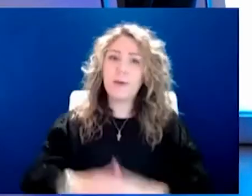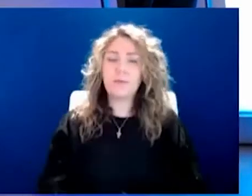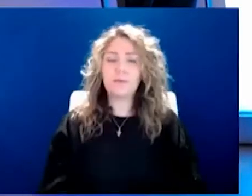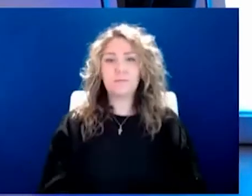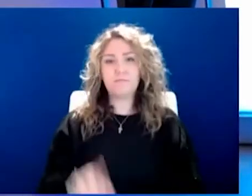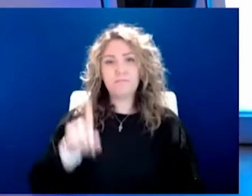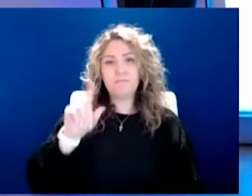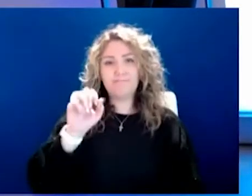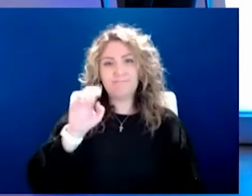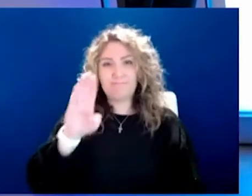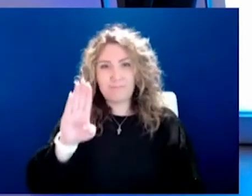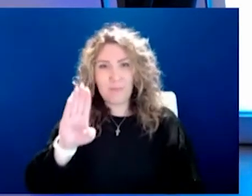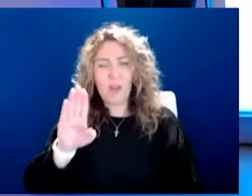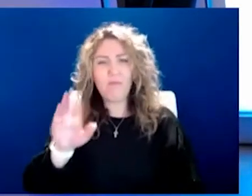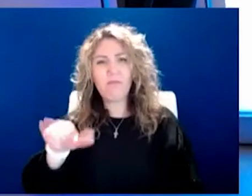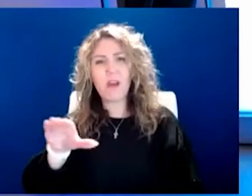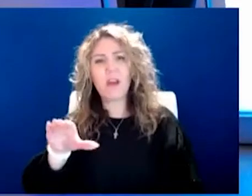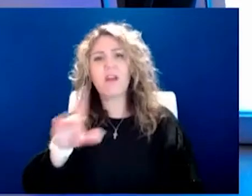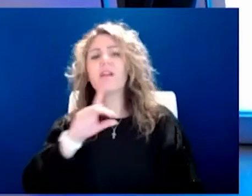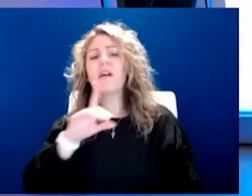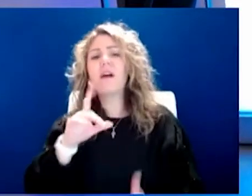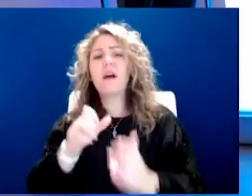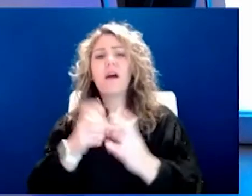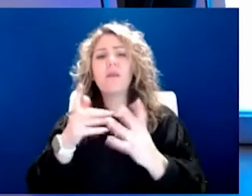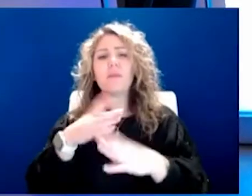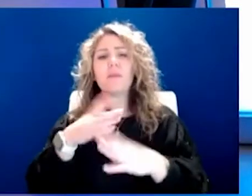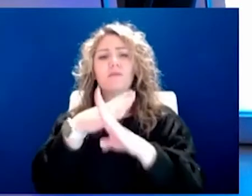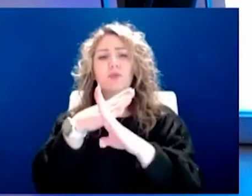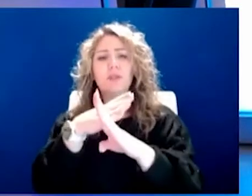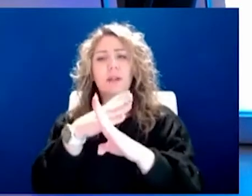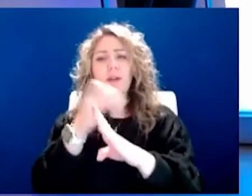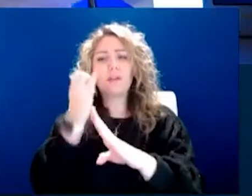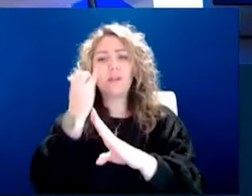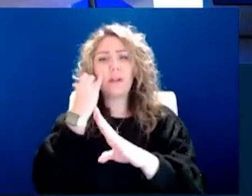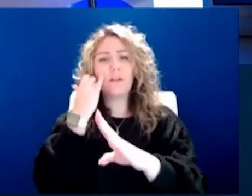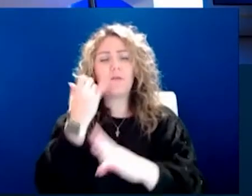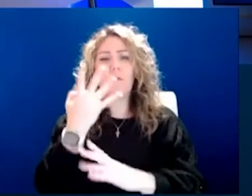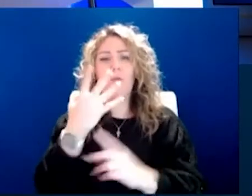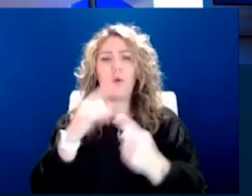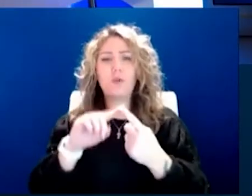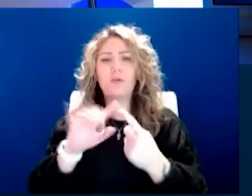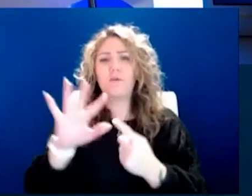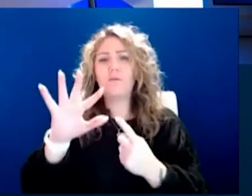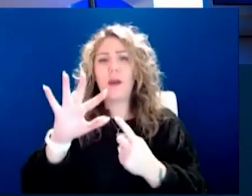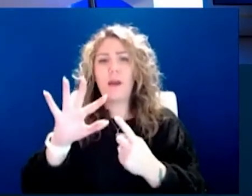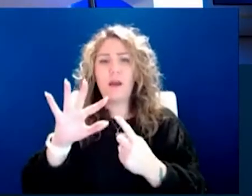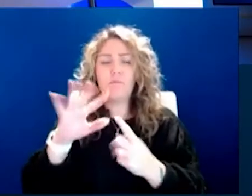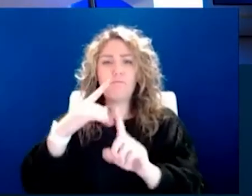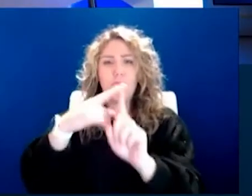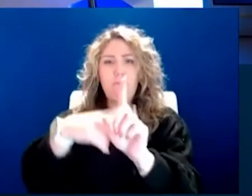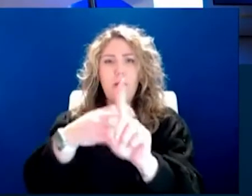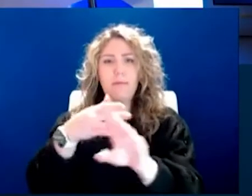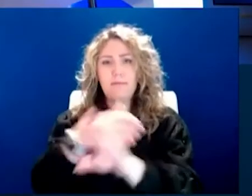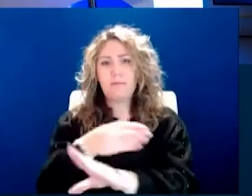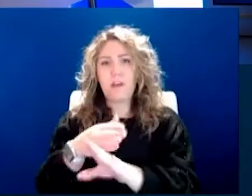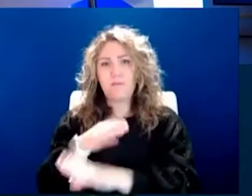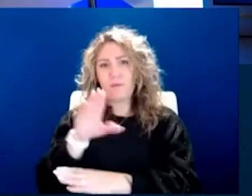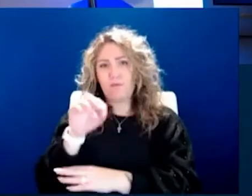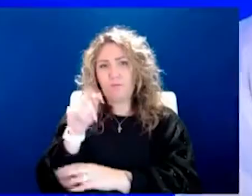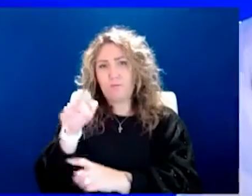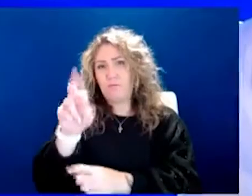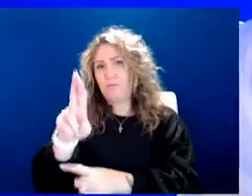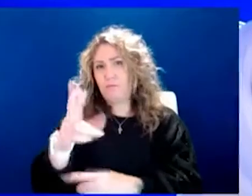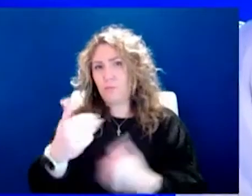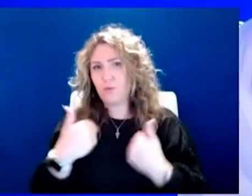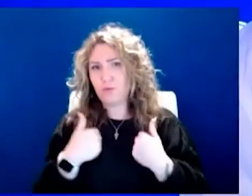Dr. Hawkinson. How much protection do you have if you are 4 to 5 months out after your booster? Do we know? Yeah, I